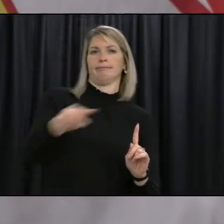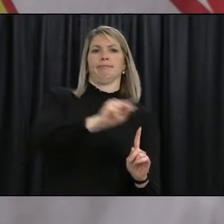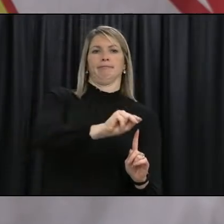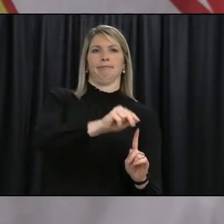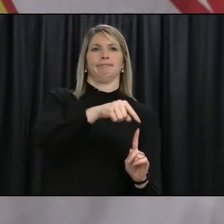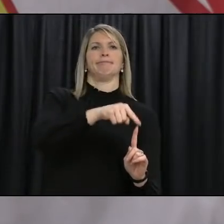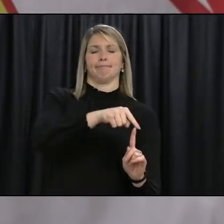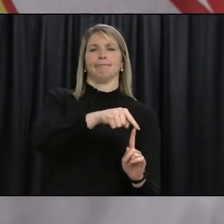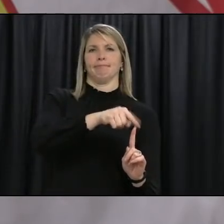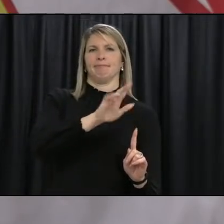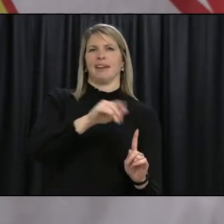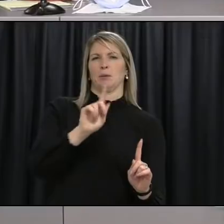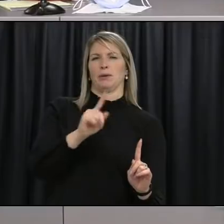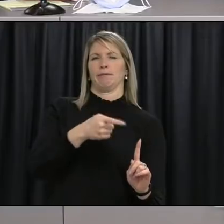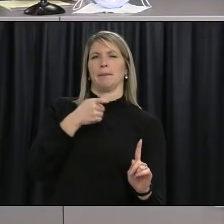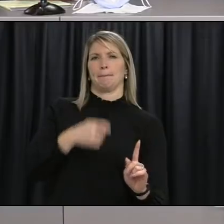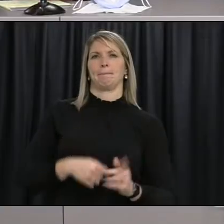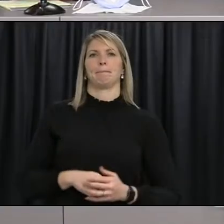Thank you.